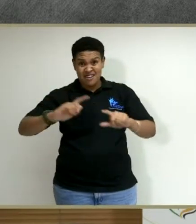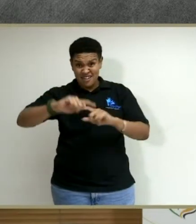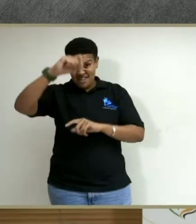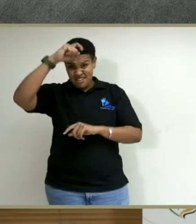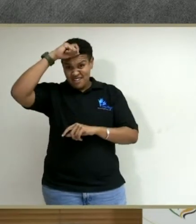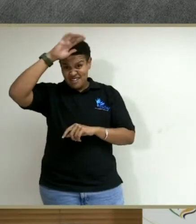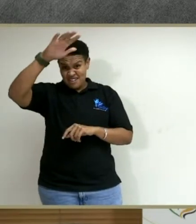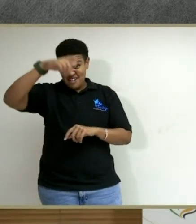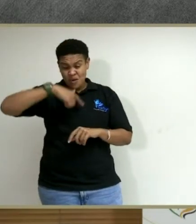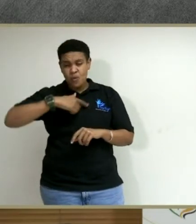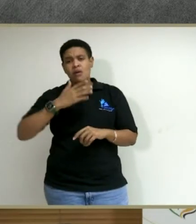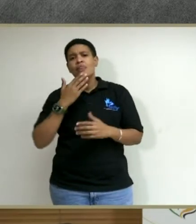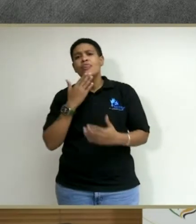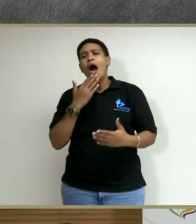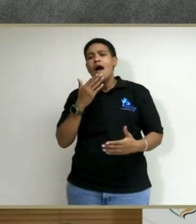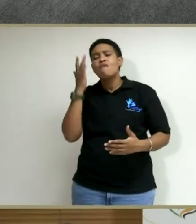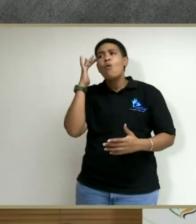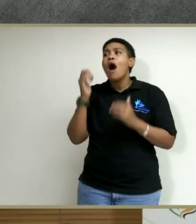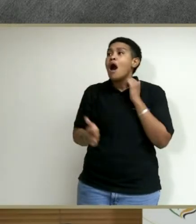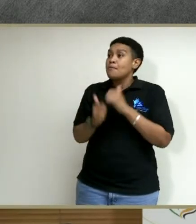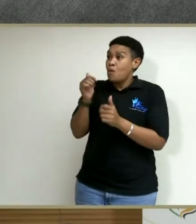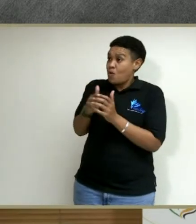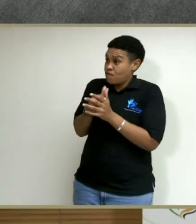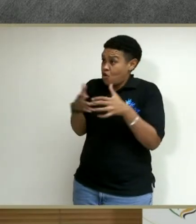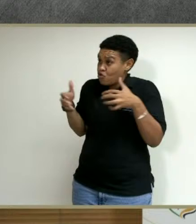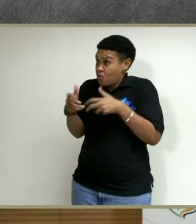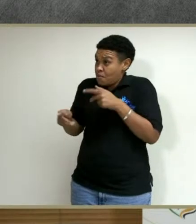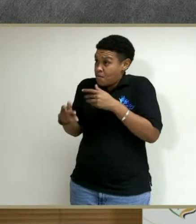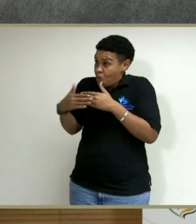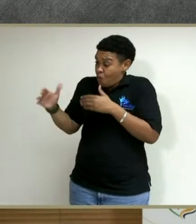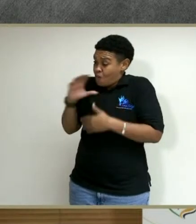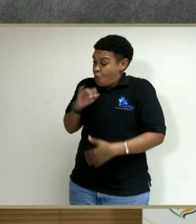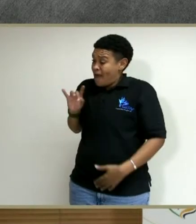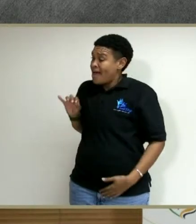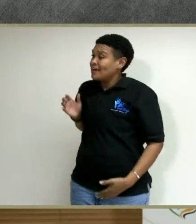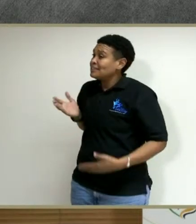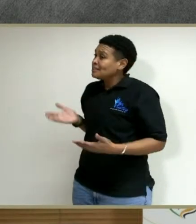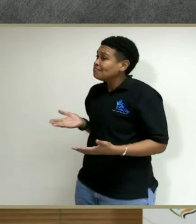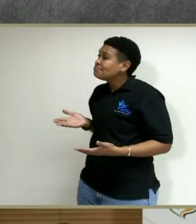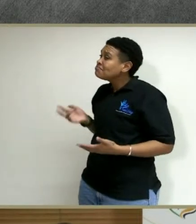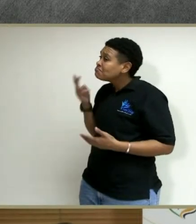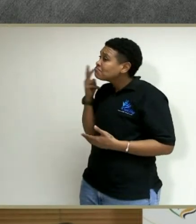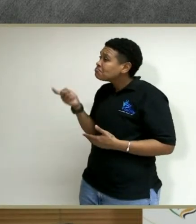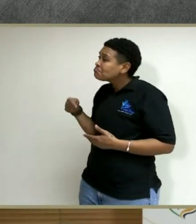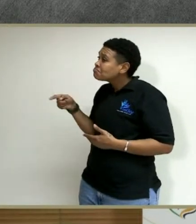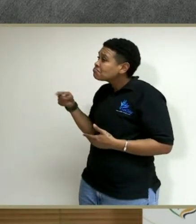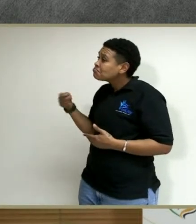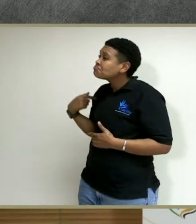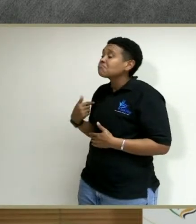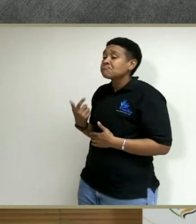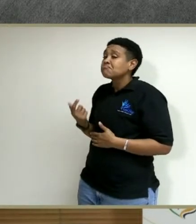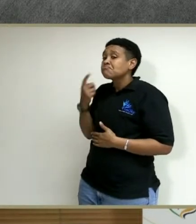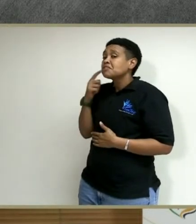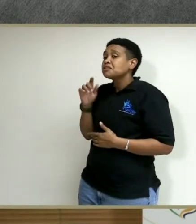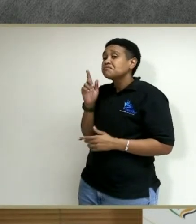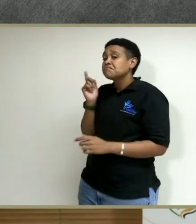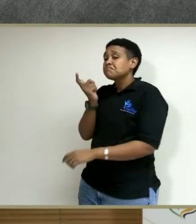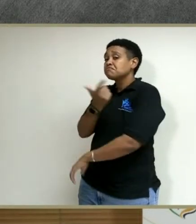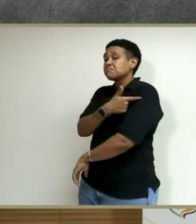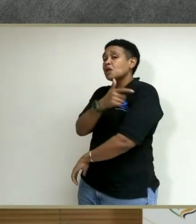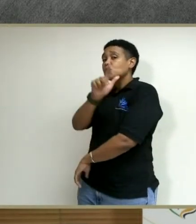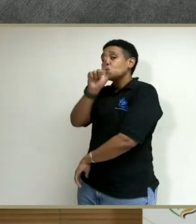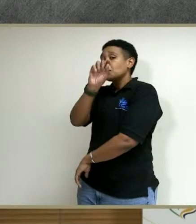most vulnerable group, persons over the age of 80 years, we have vaccinated some 20% of